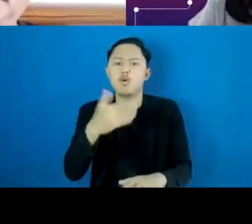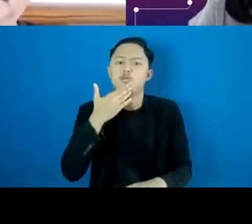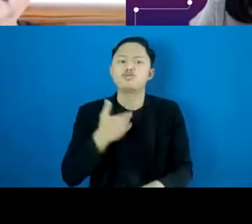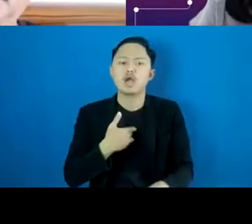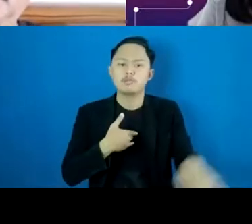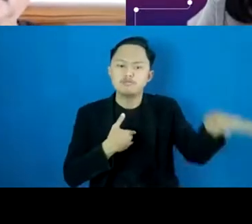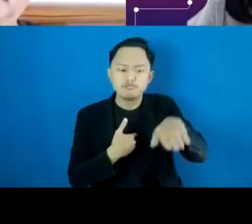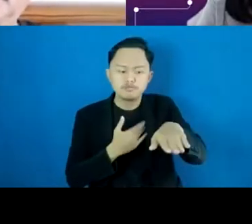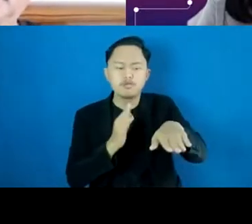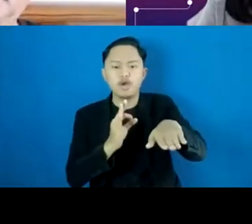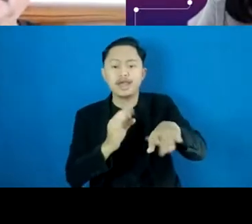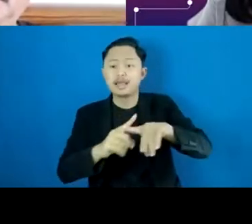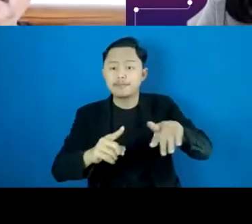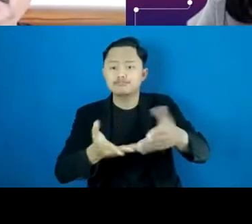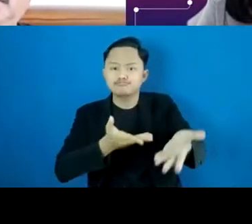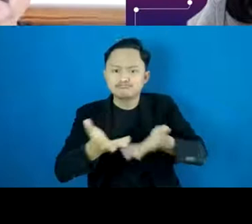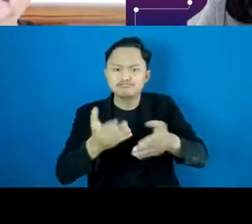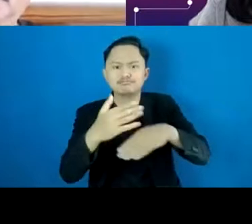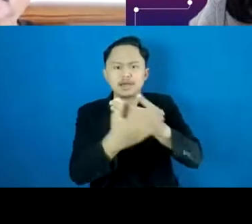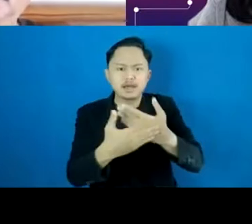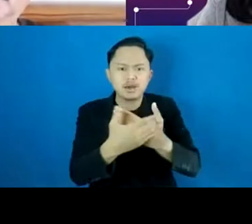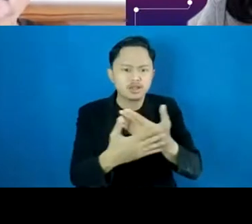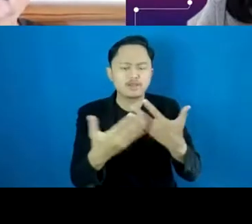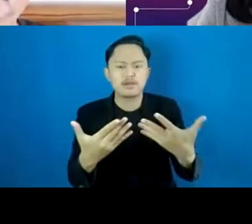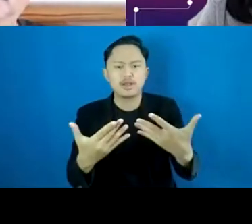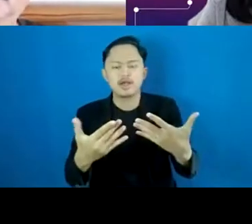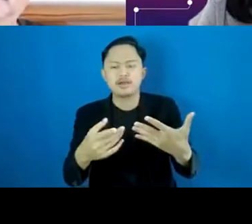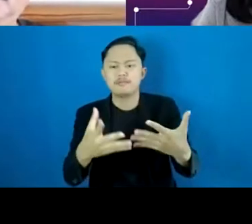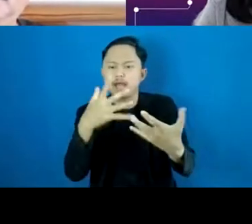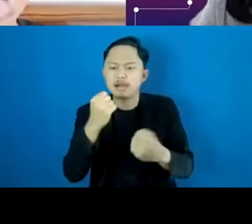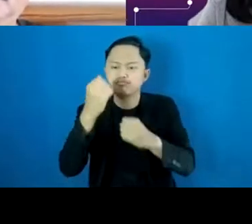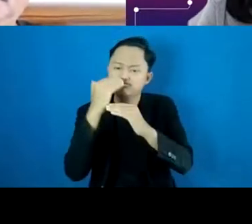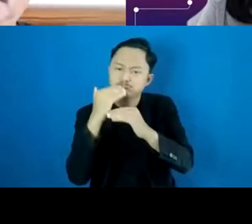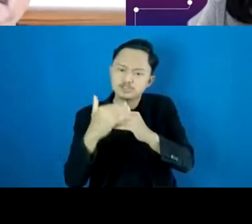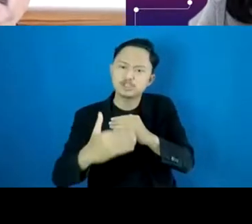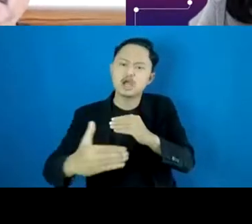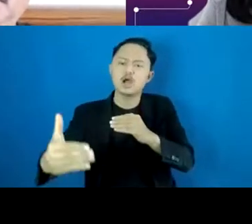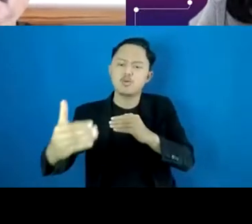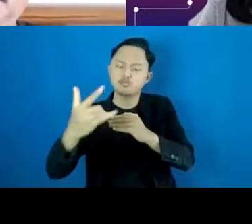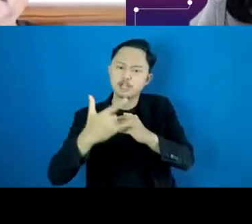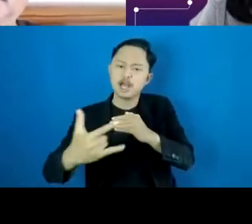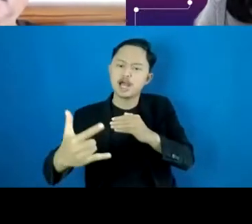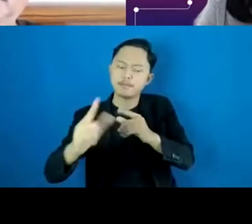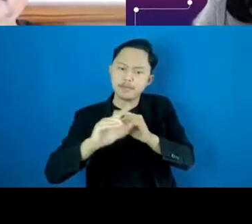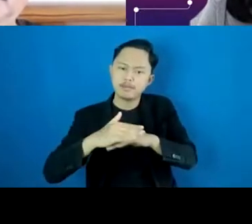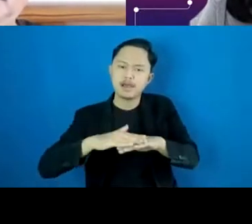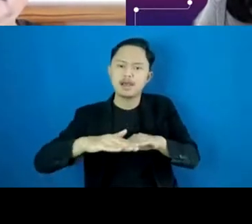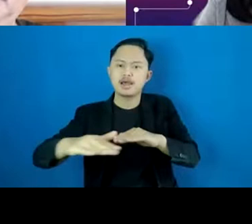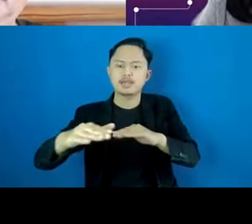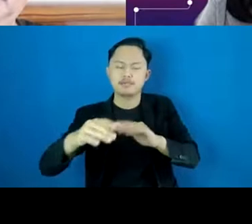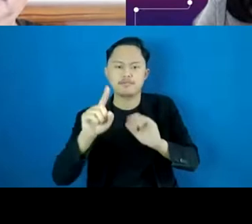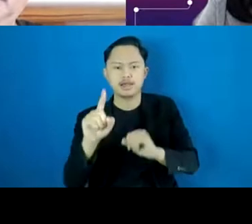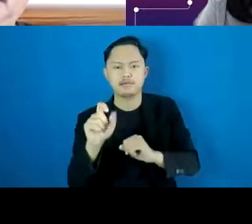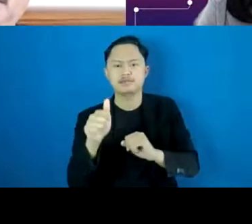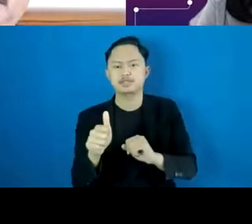the power availability. The power availability should also be reliable, because even one day a power cut